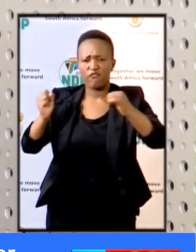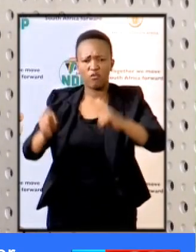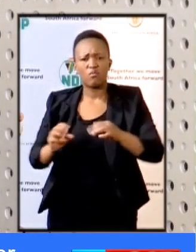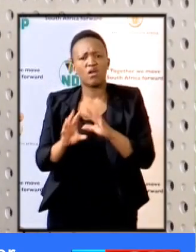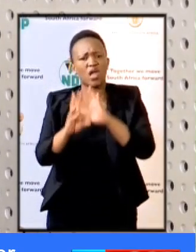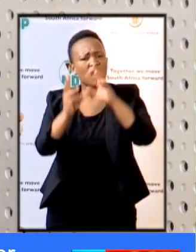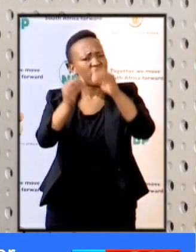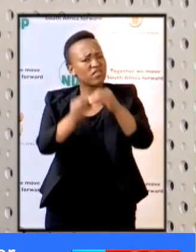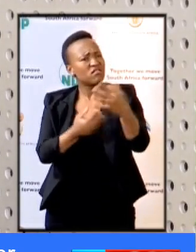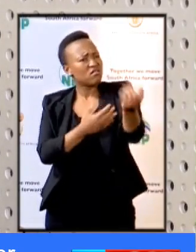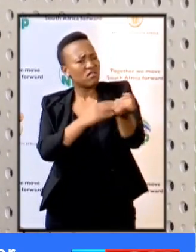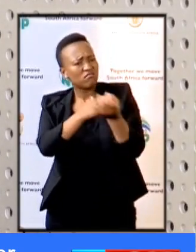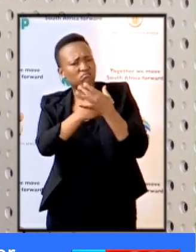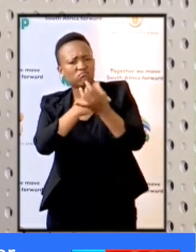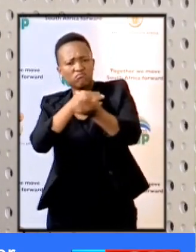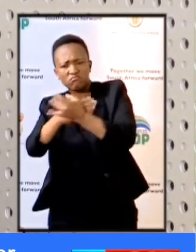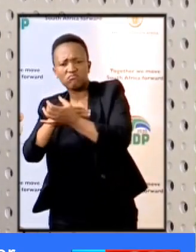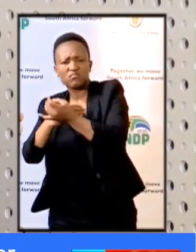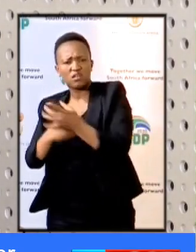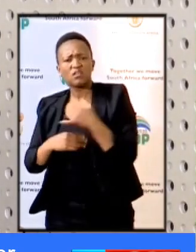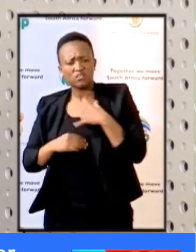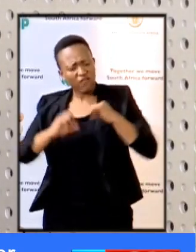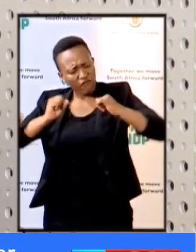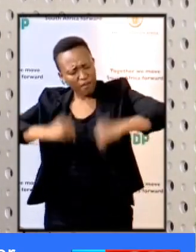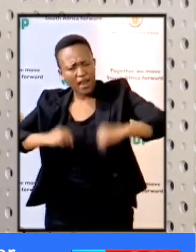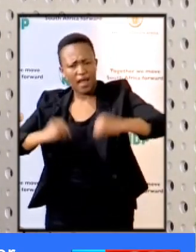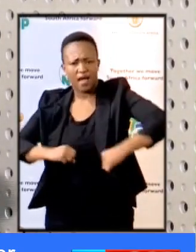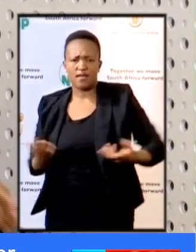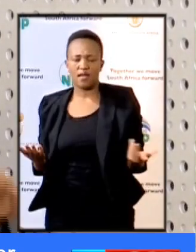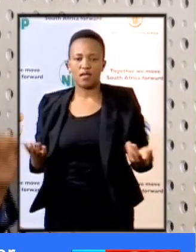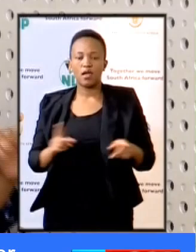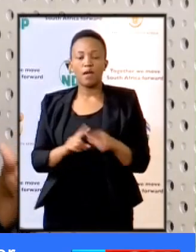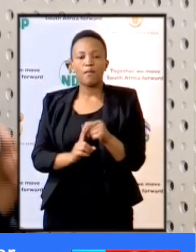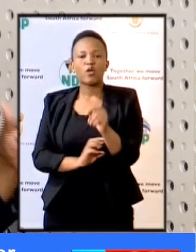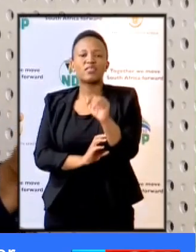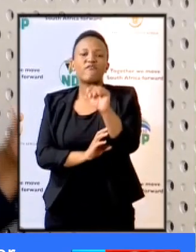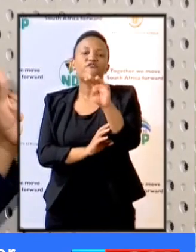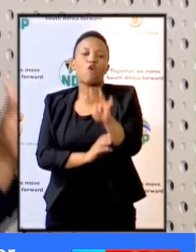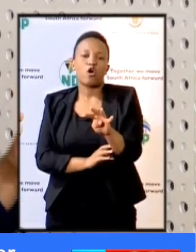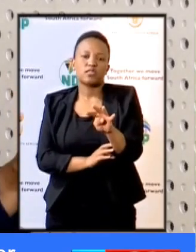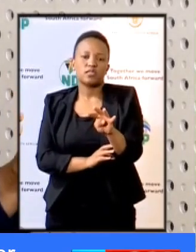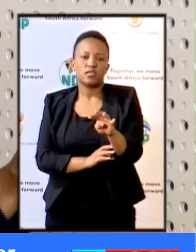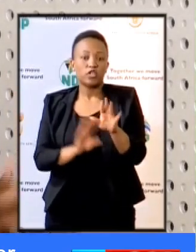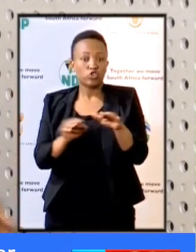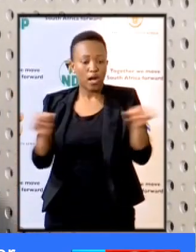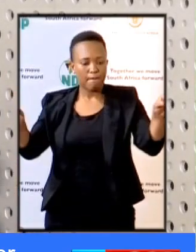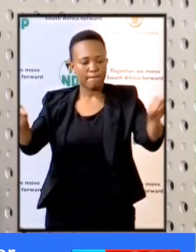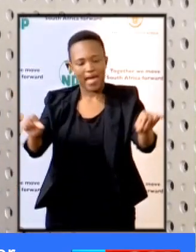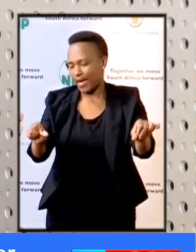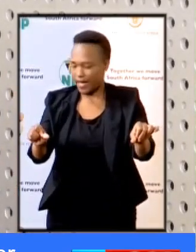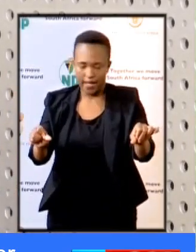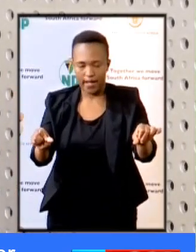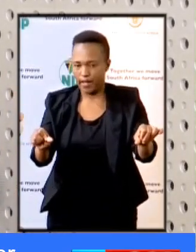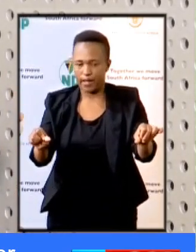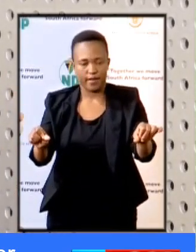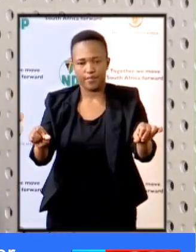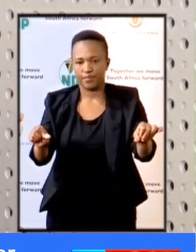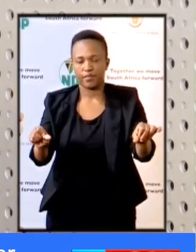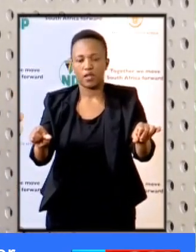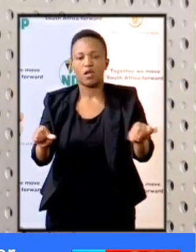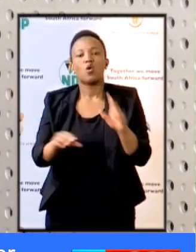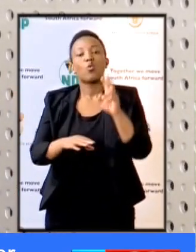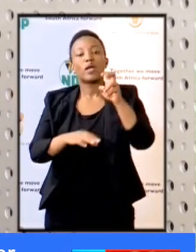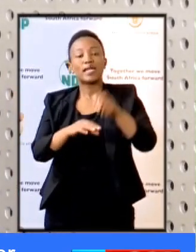sivumelana nazo ayikho futhi esiphikisayo. Nge-4 sizabe singekho ready ukwamukela abantwana ezikolweni. Kodwa sidinga